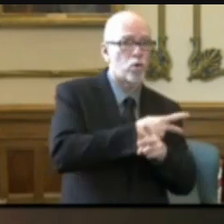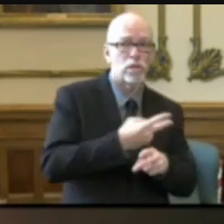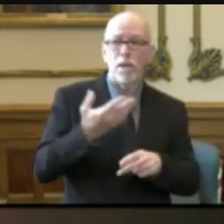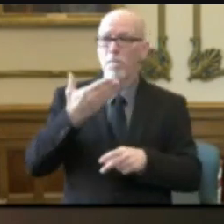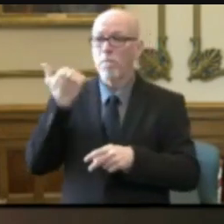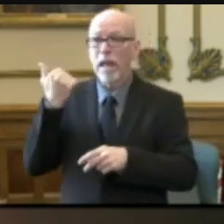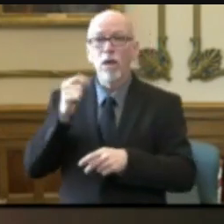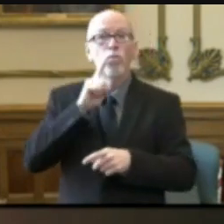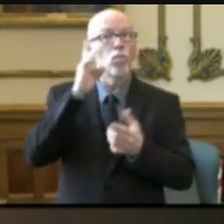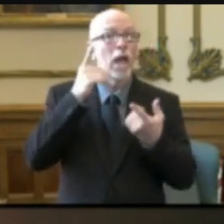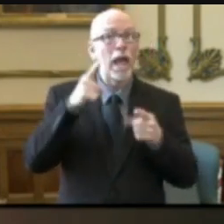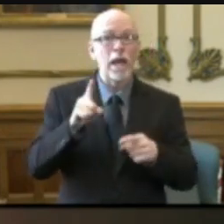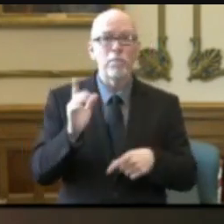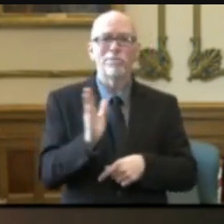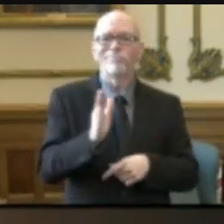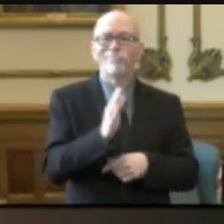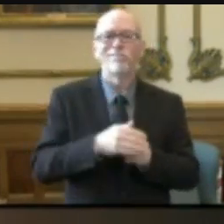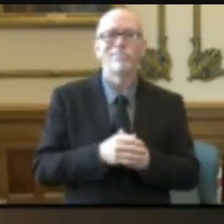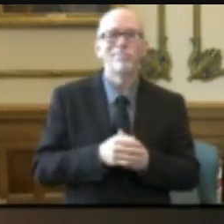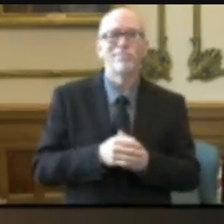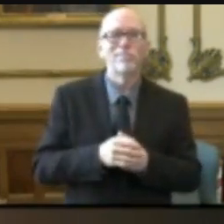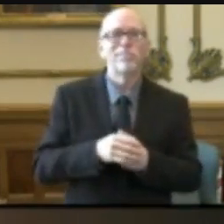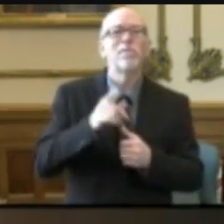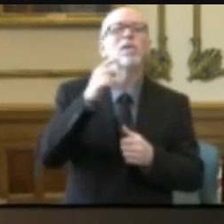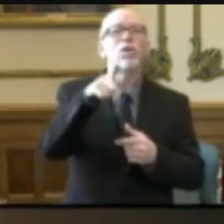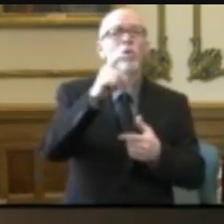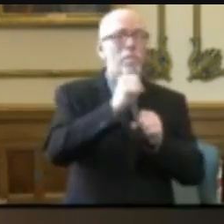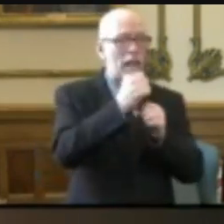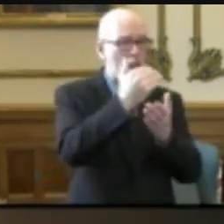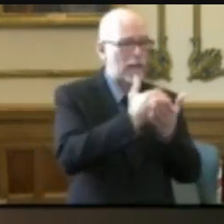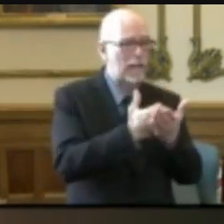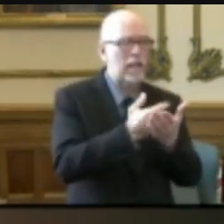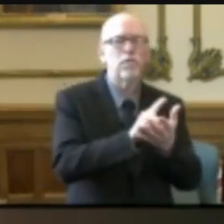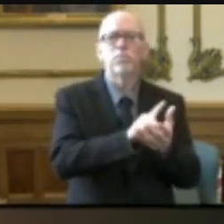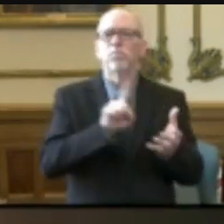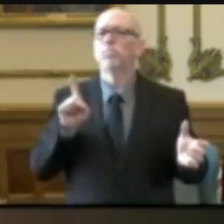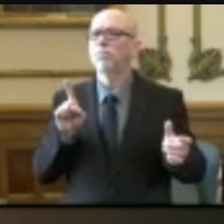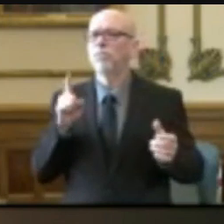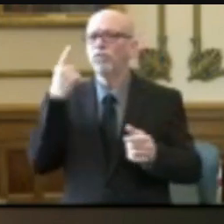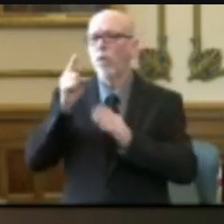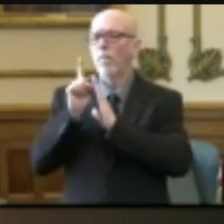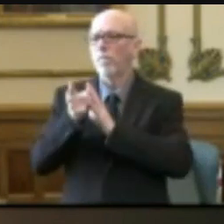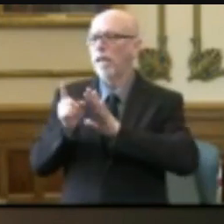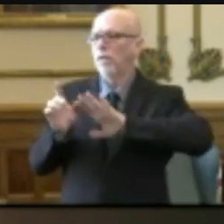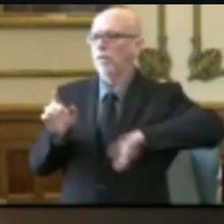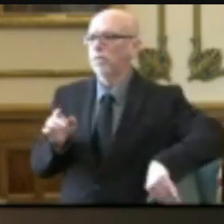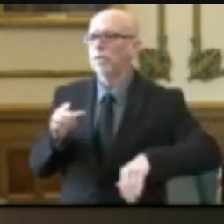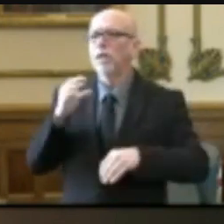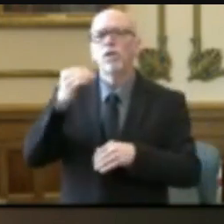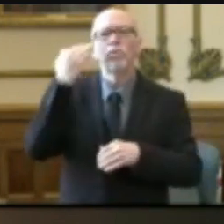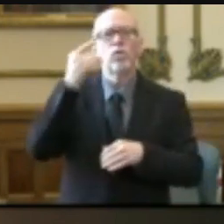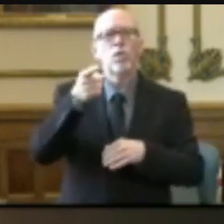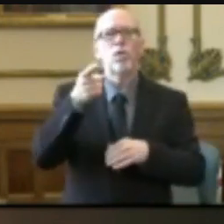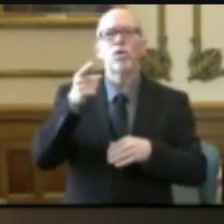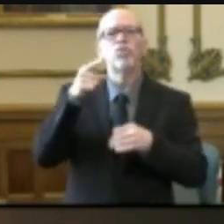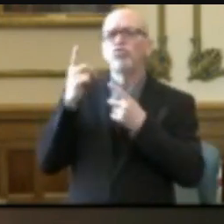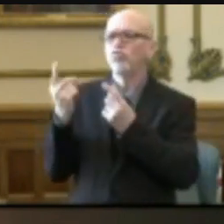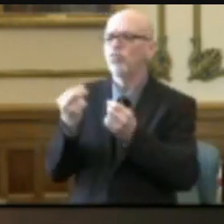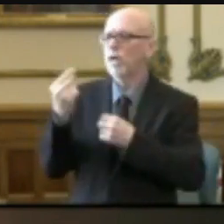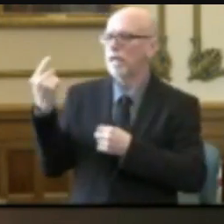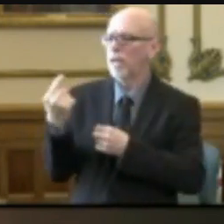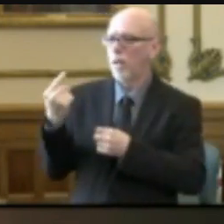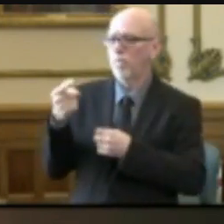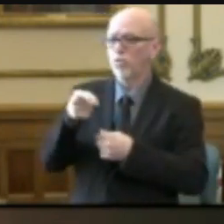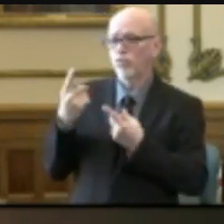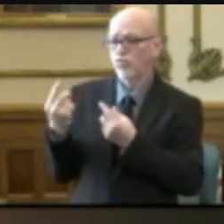Step away from your to-do list, if even for a moment, and know that being task-oriented has